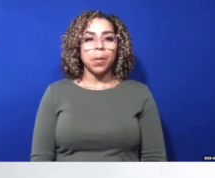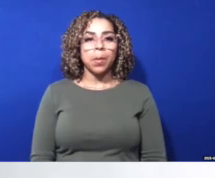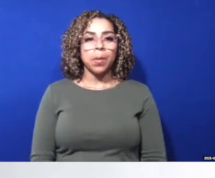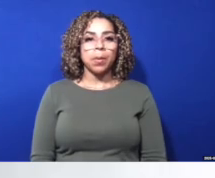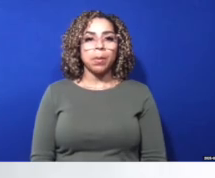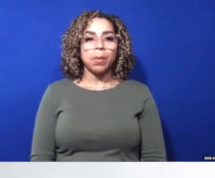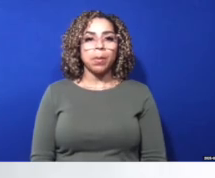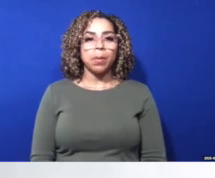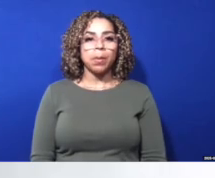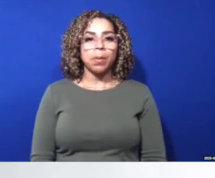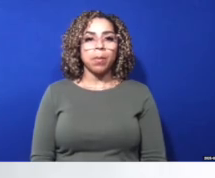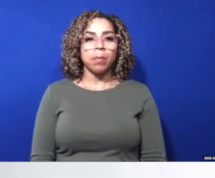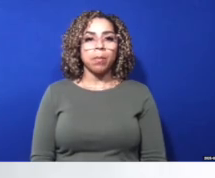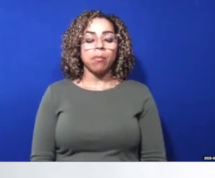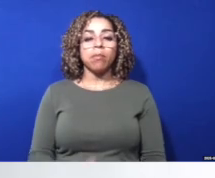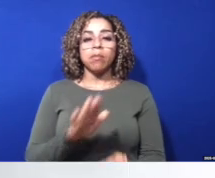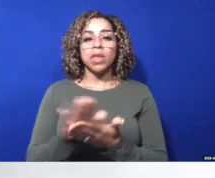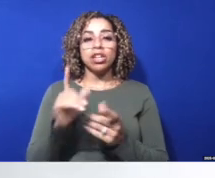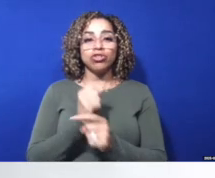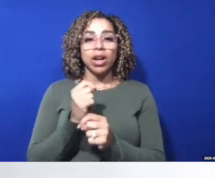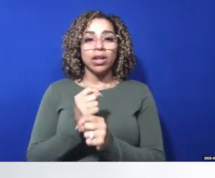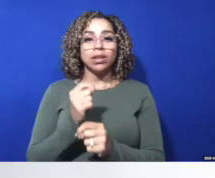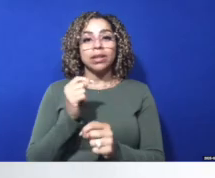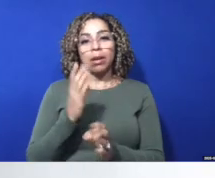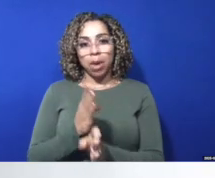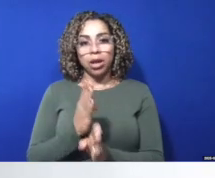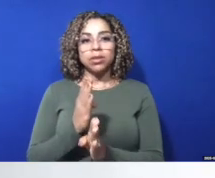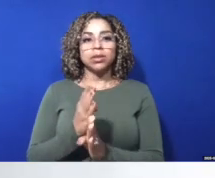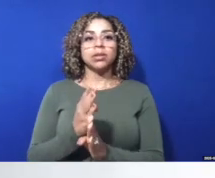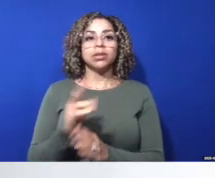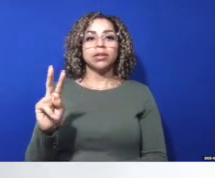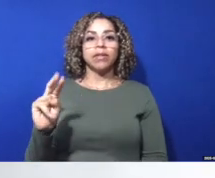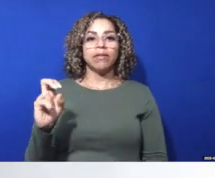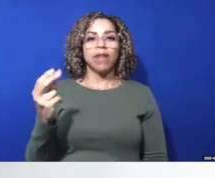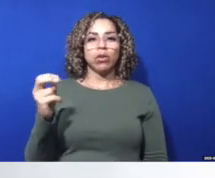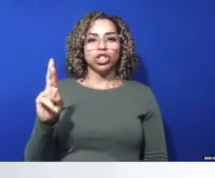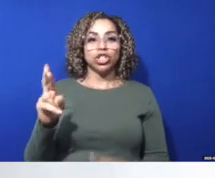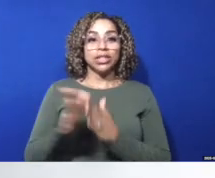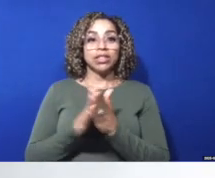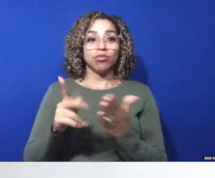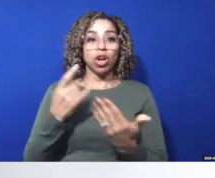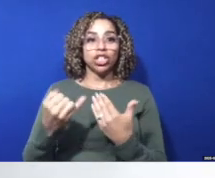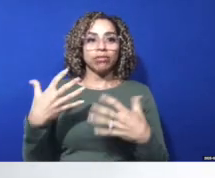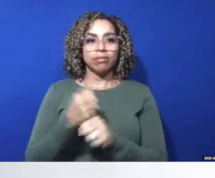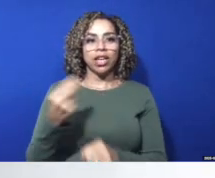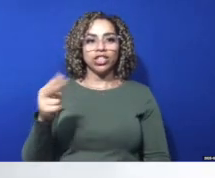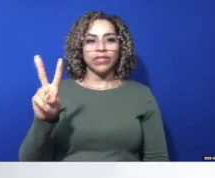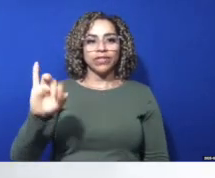The Clean Truck and Bus Voucher Incentive Project, better known as HVIP, provides cash on the hood incentives